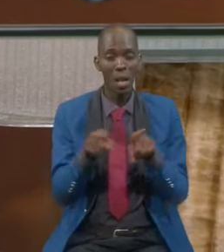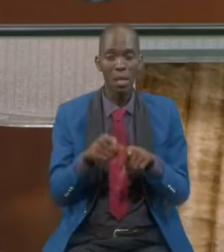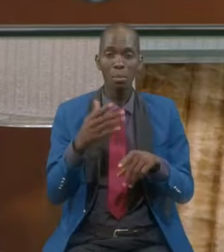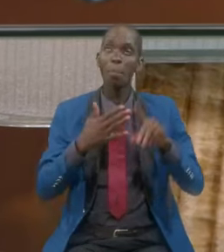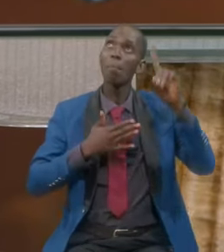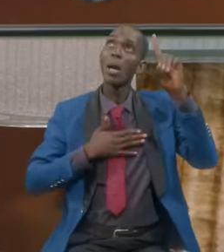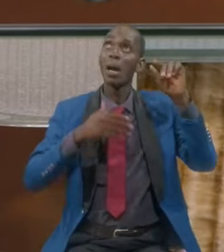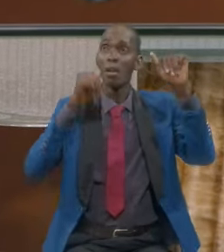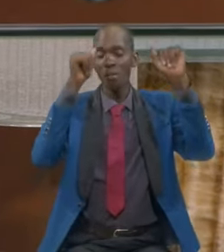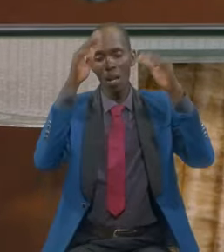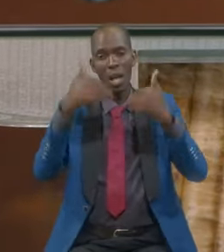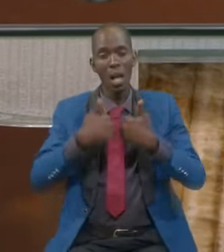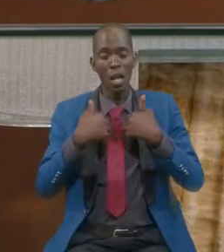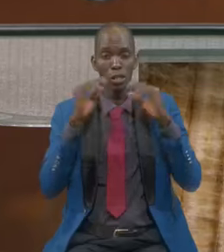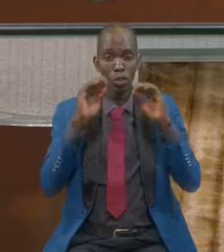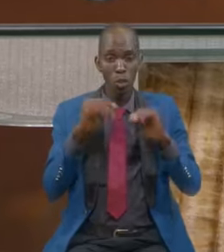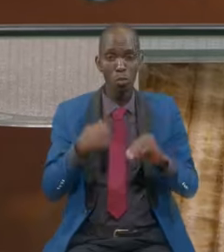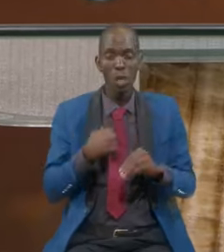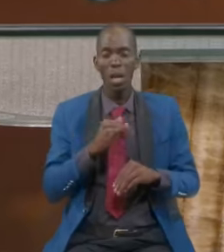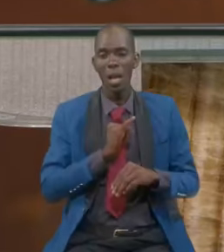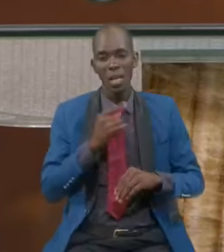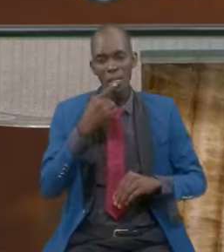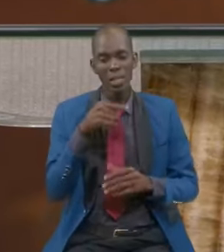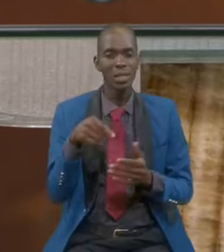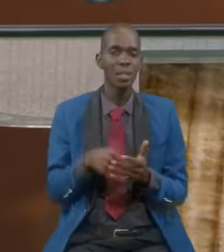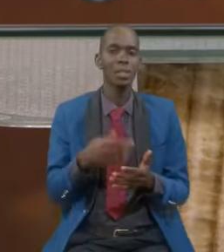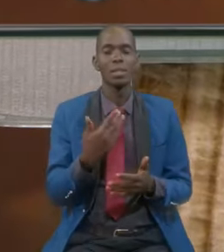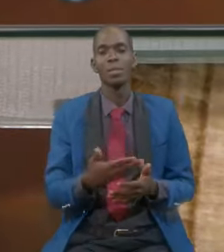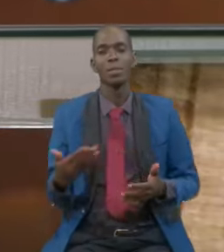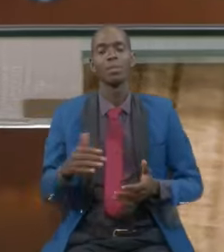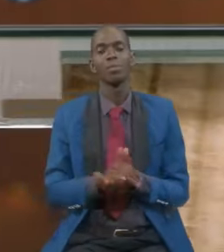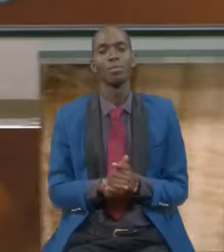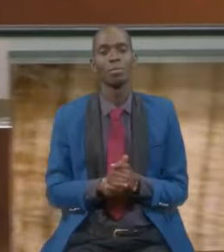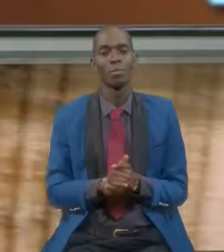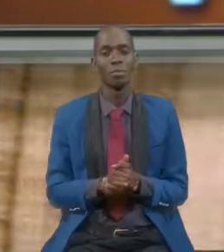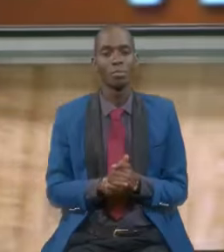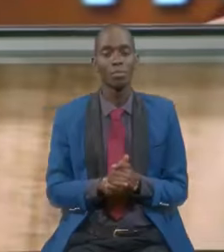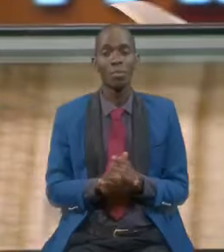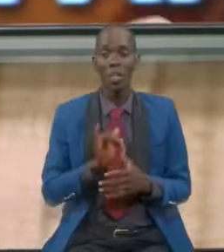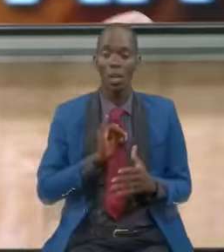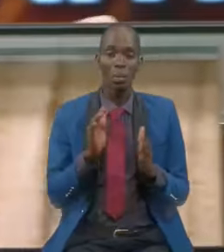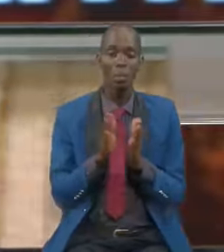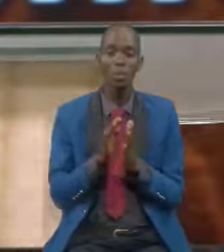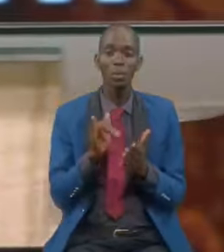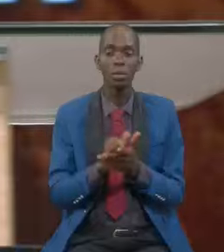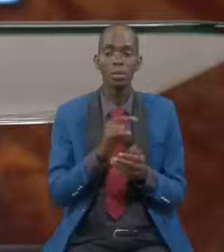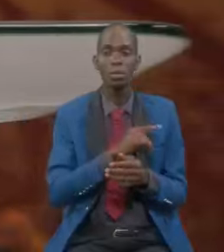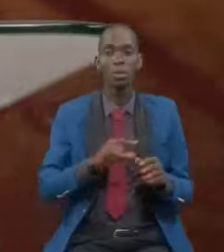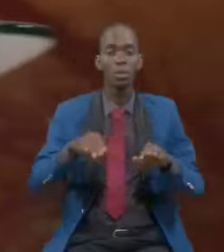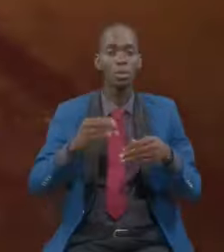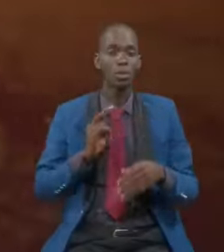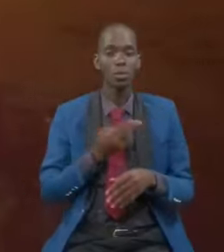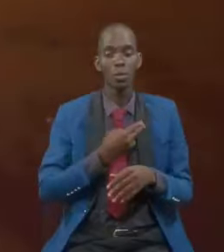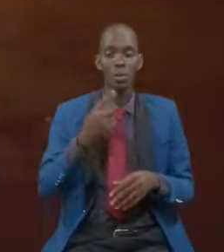I speak these things. Oh, may every one of us have that grace, that even when